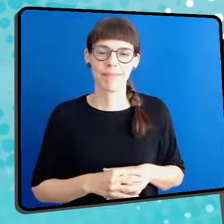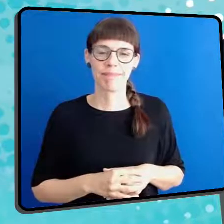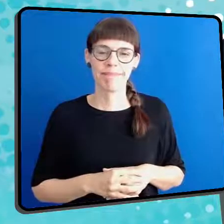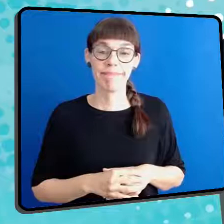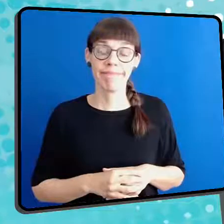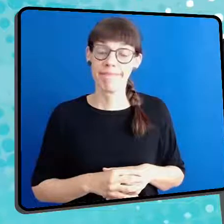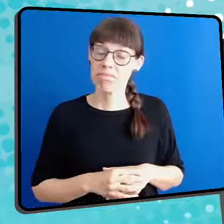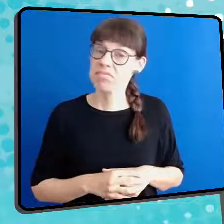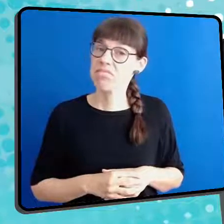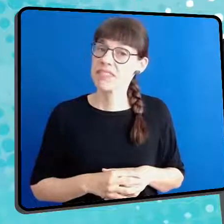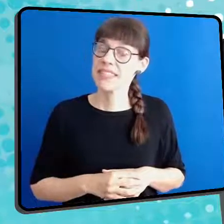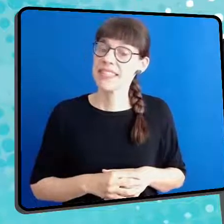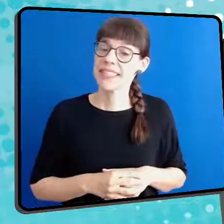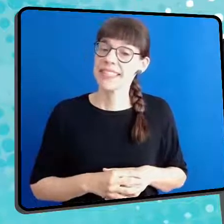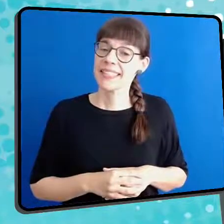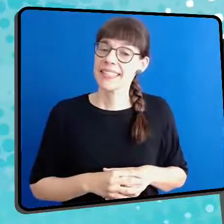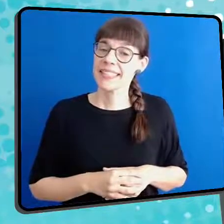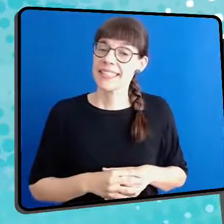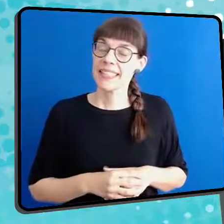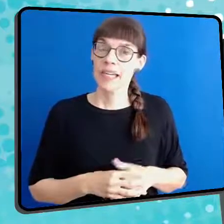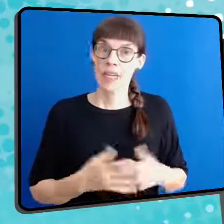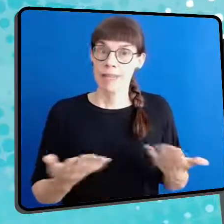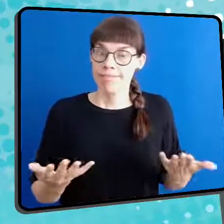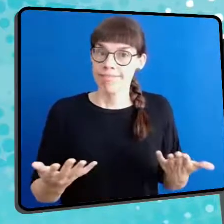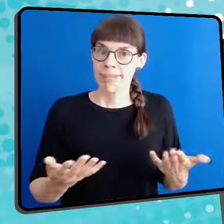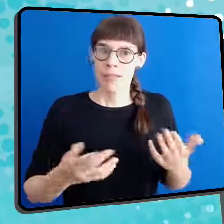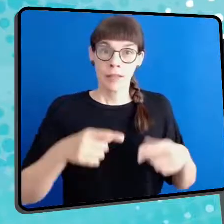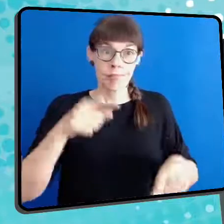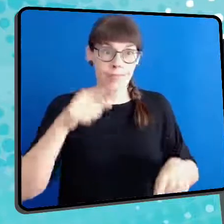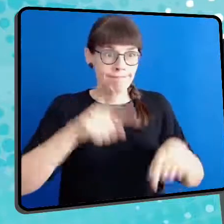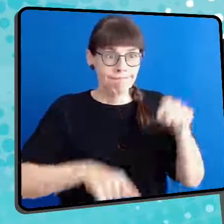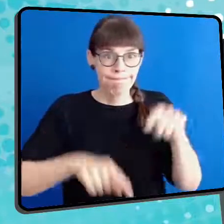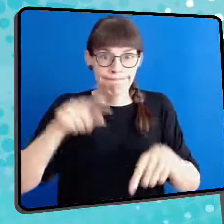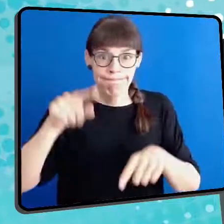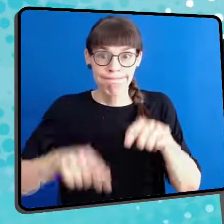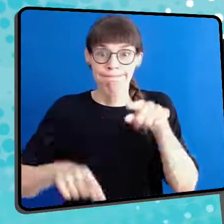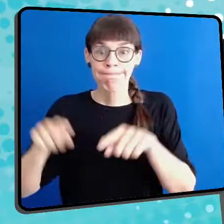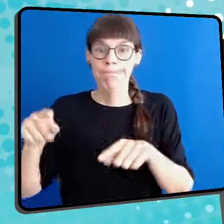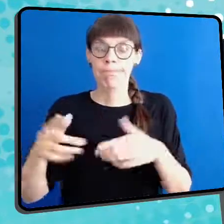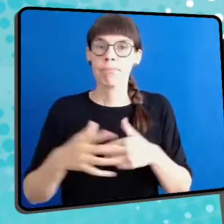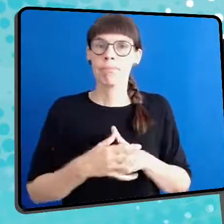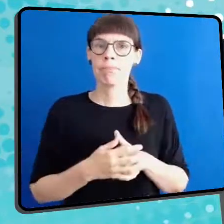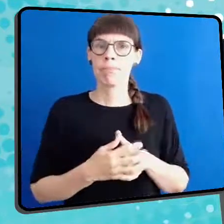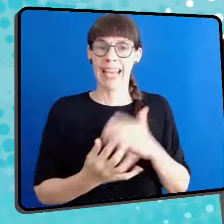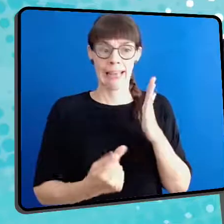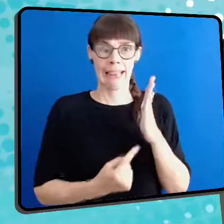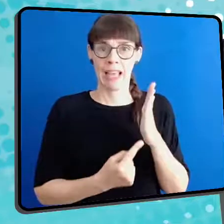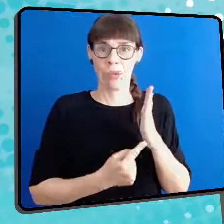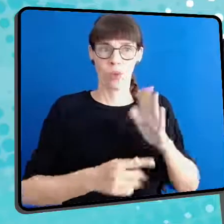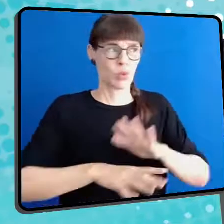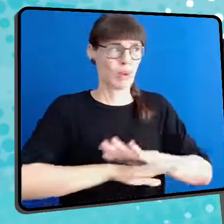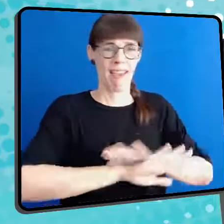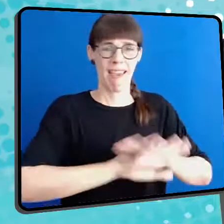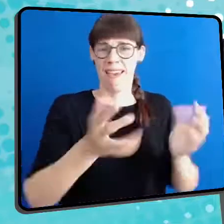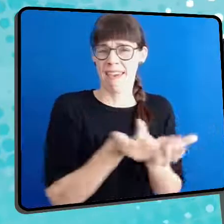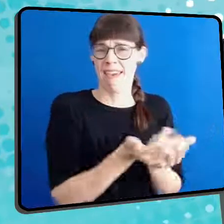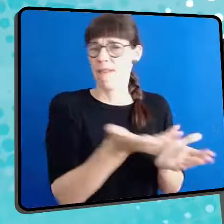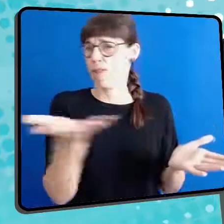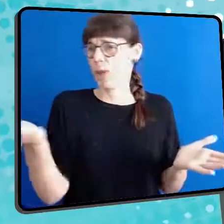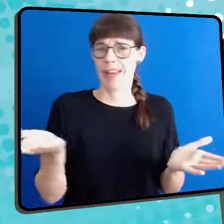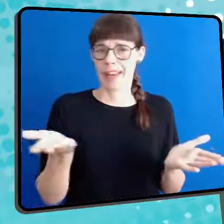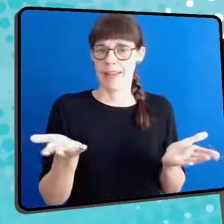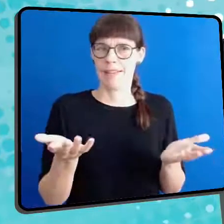Yeah, no, the variety of where and when we use technology, and even I guess like we